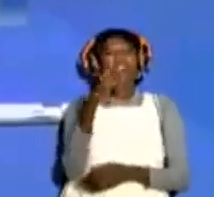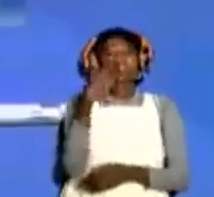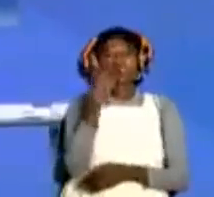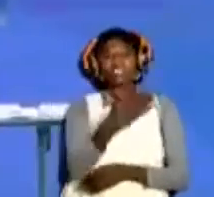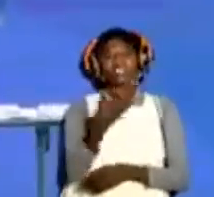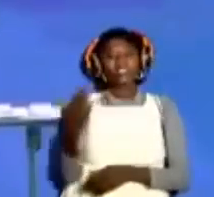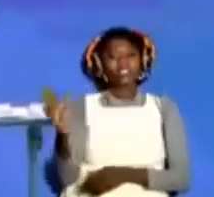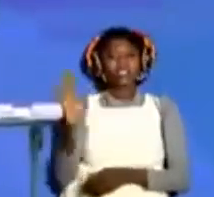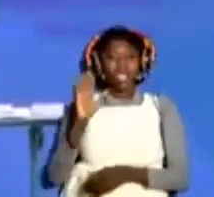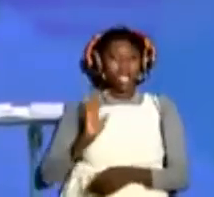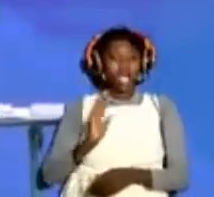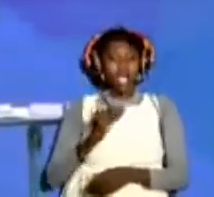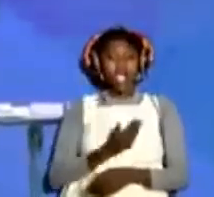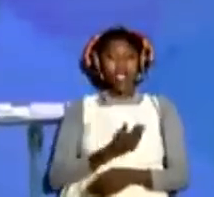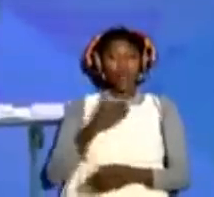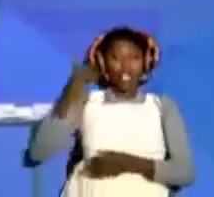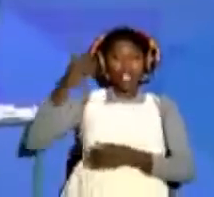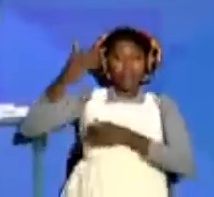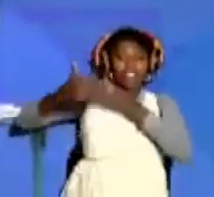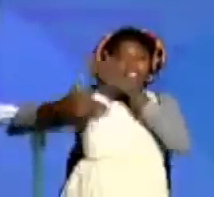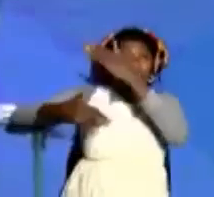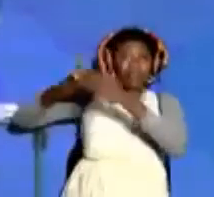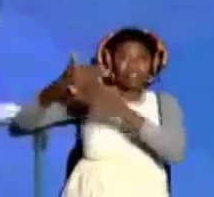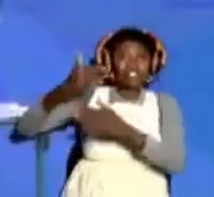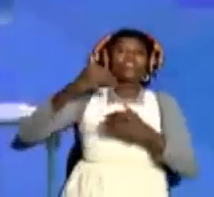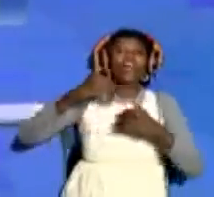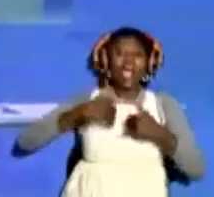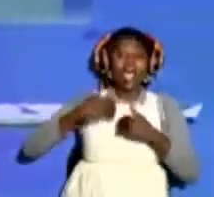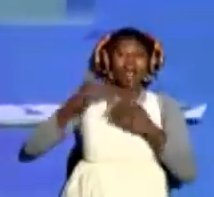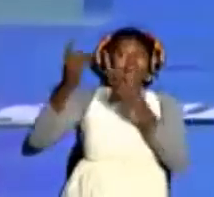generation has come with, empty words,